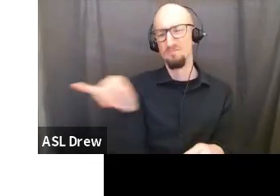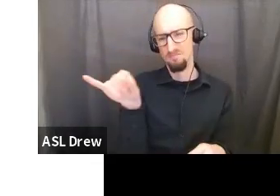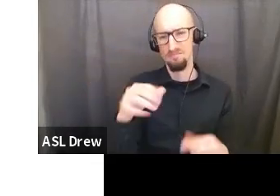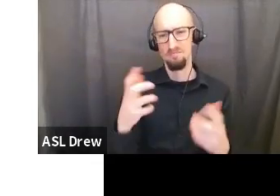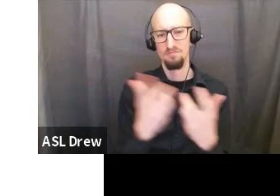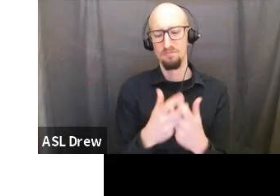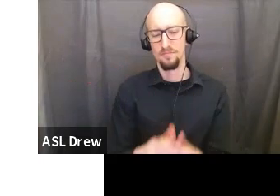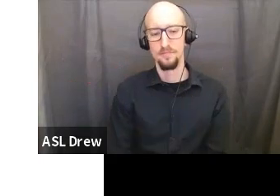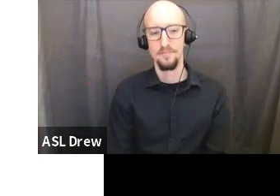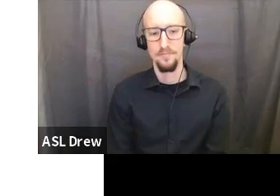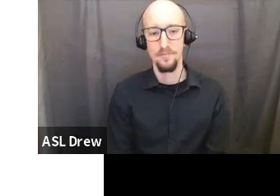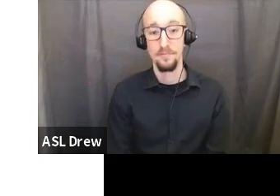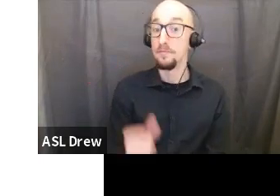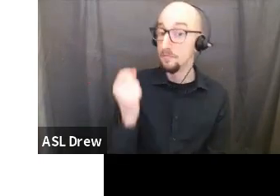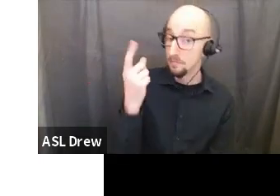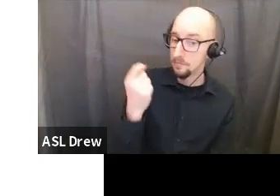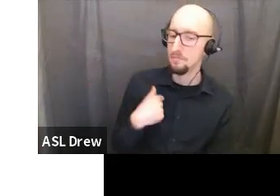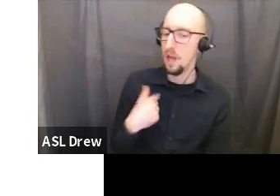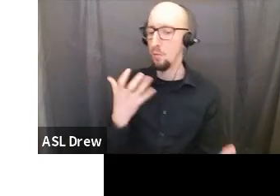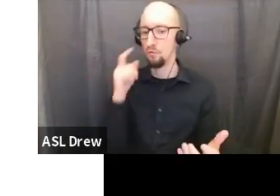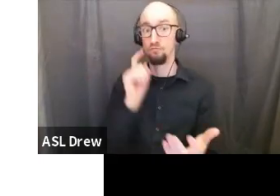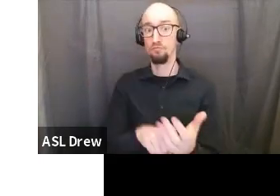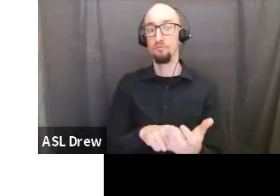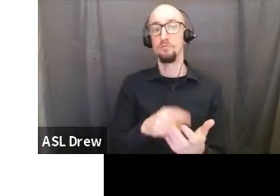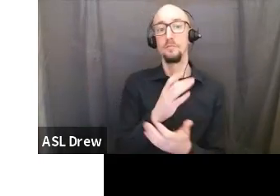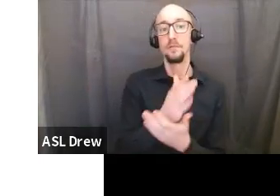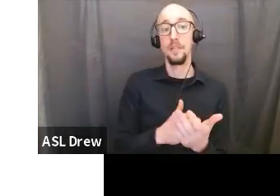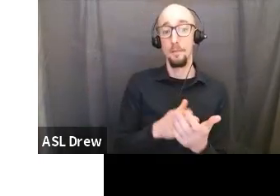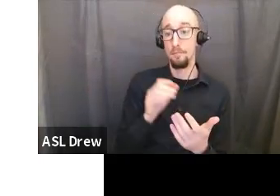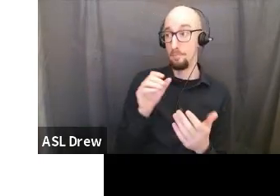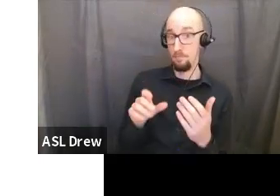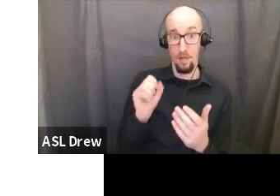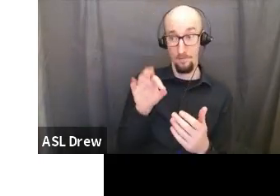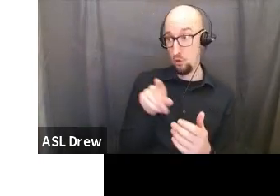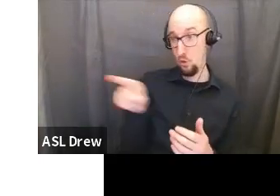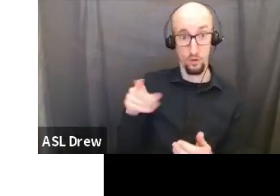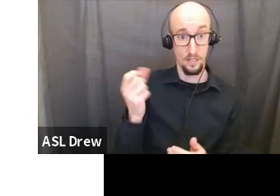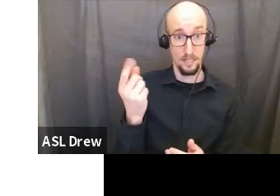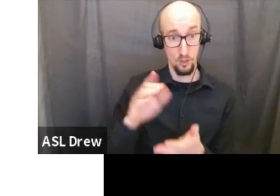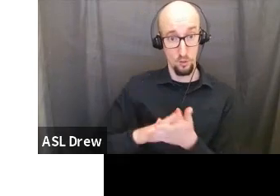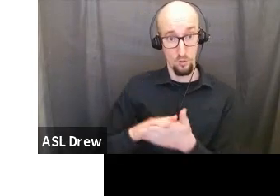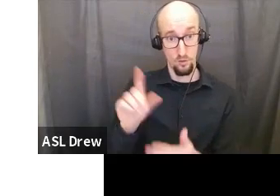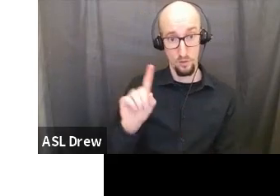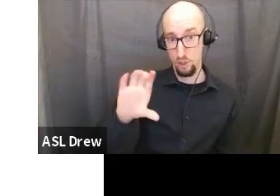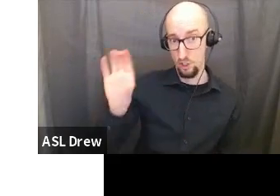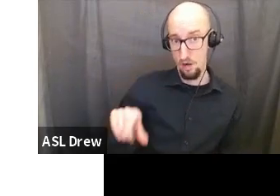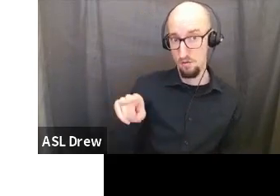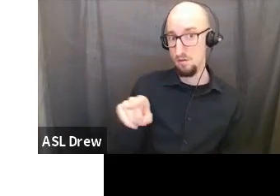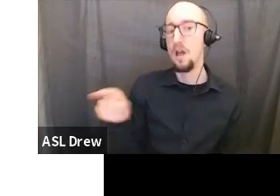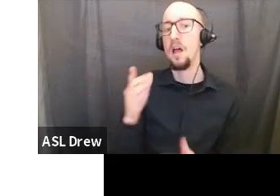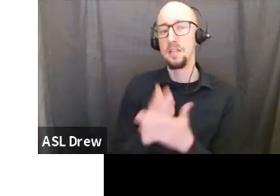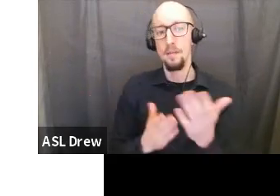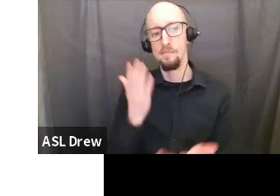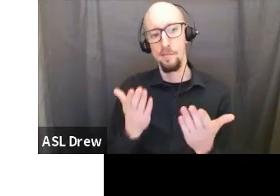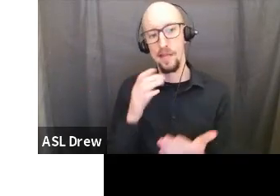Whereas I want to acknowledge that some of the 11 in Chicago may not be